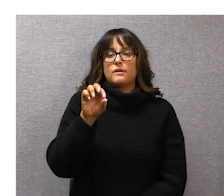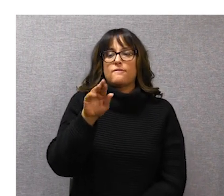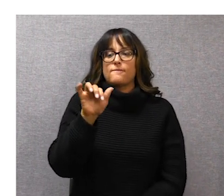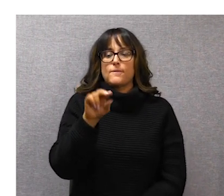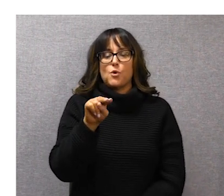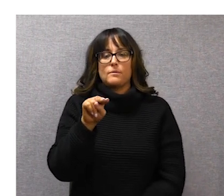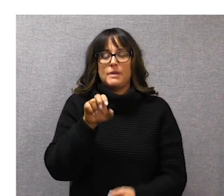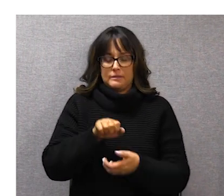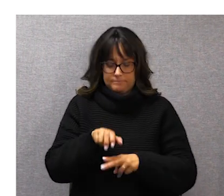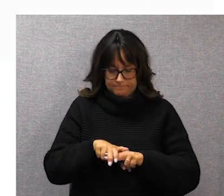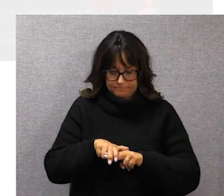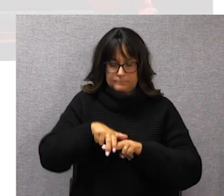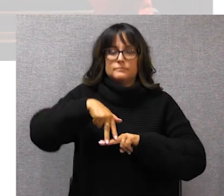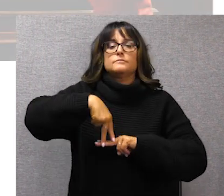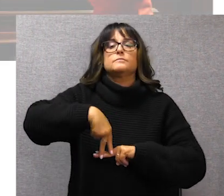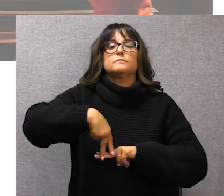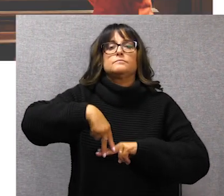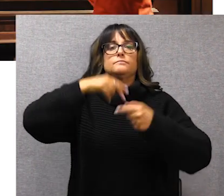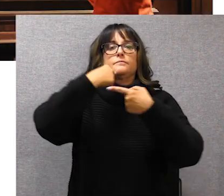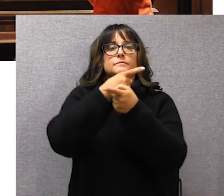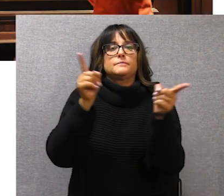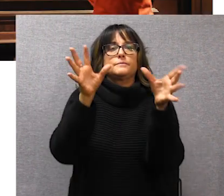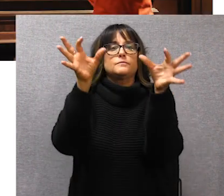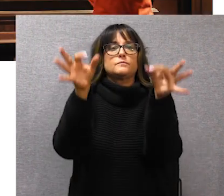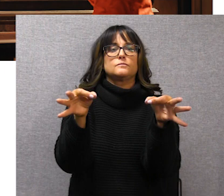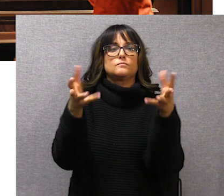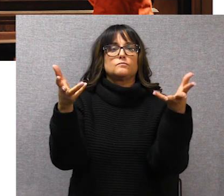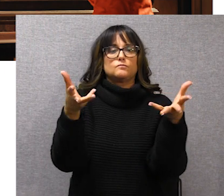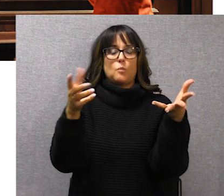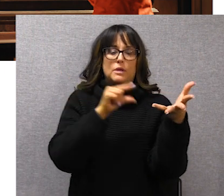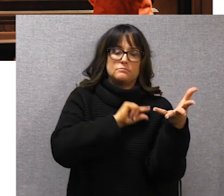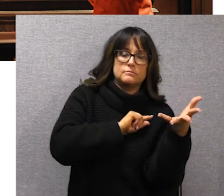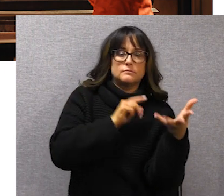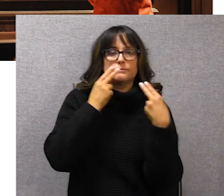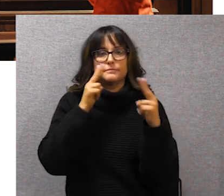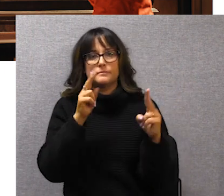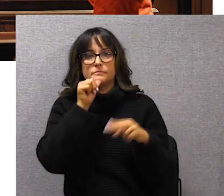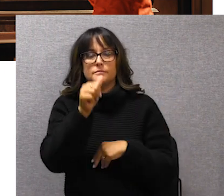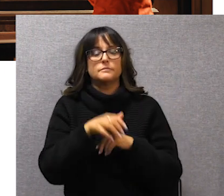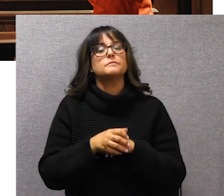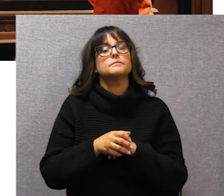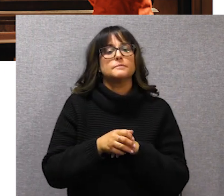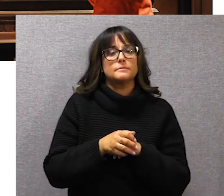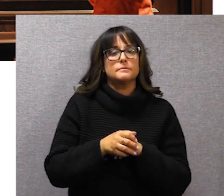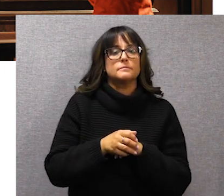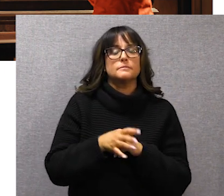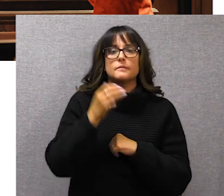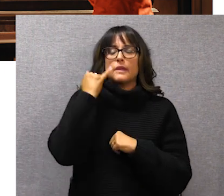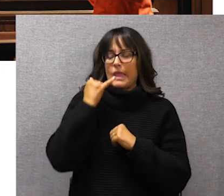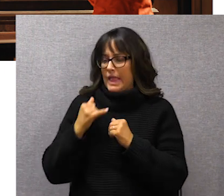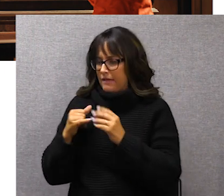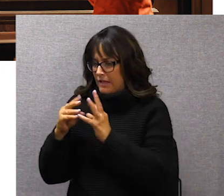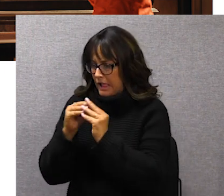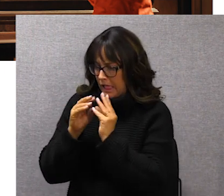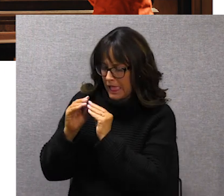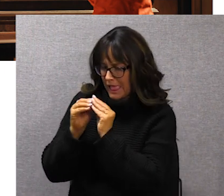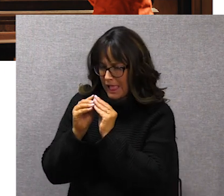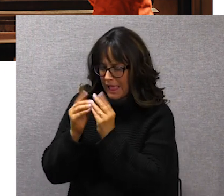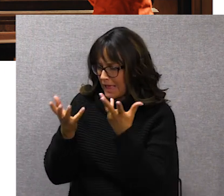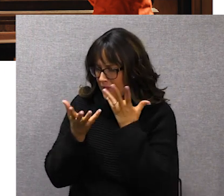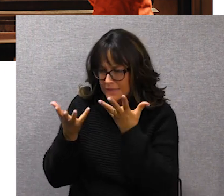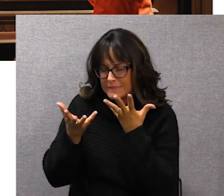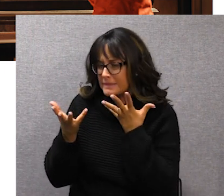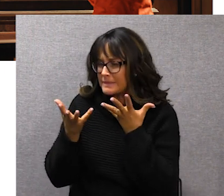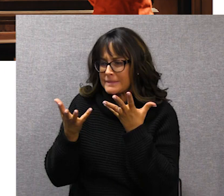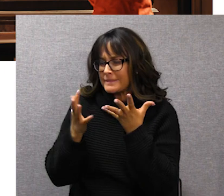the jury's decision. If the jury cannot reach a decision after a reasonable time, it is considered a hung jury